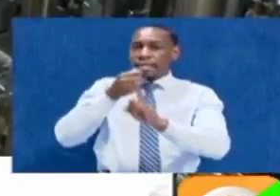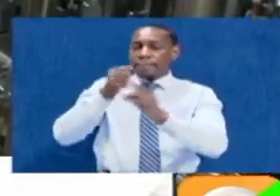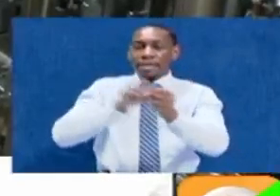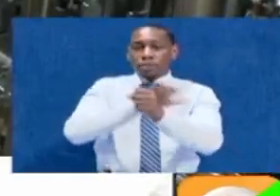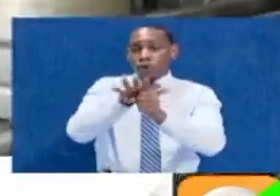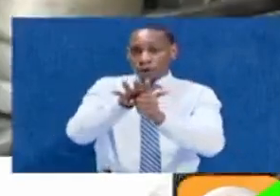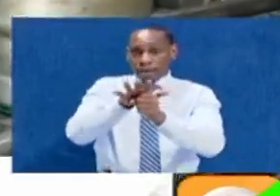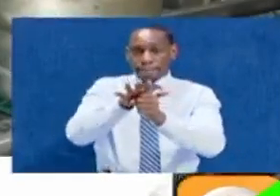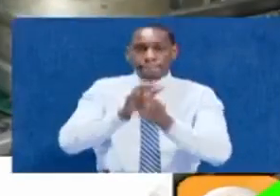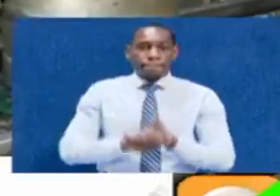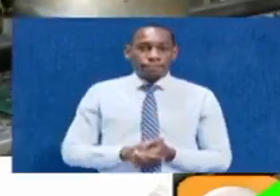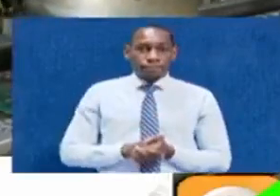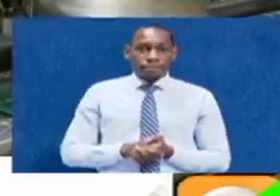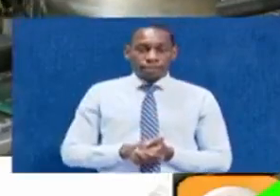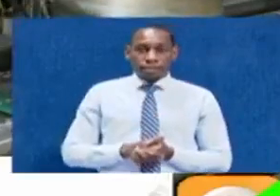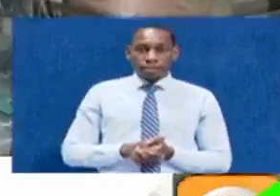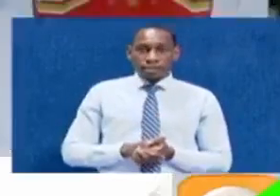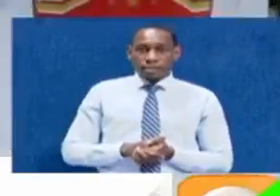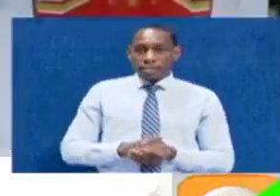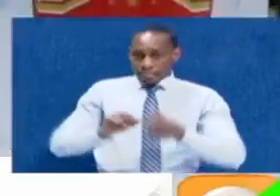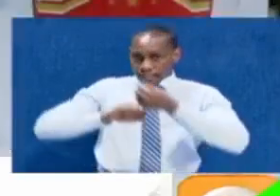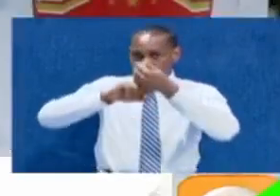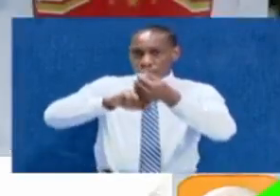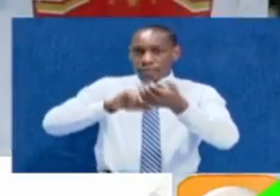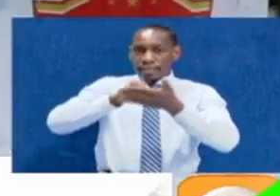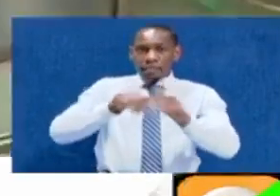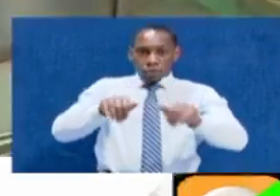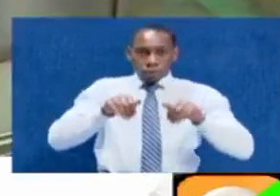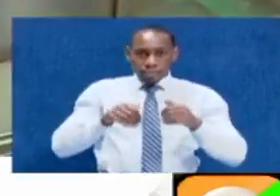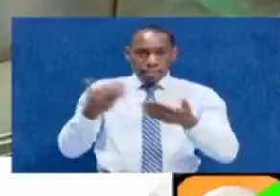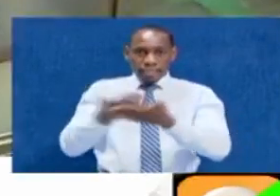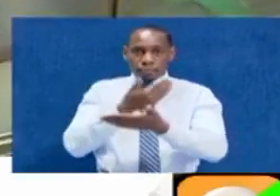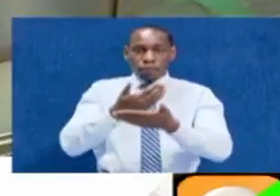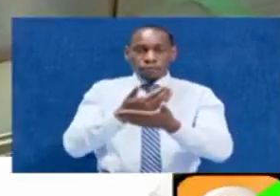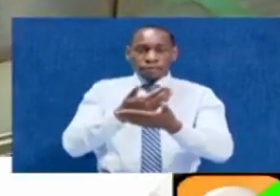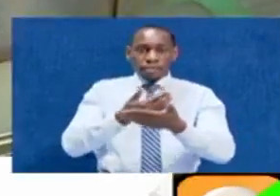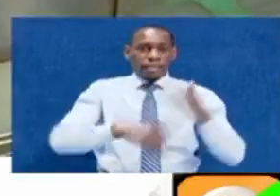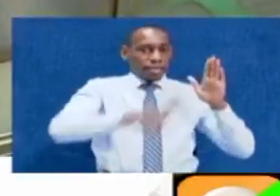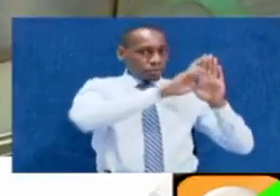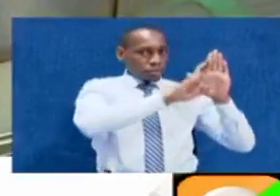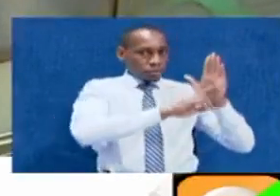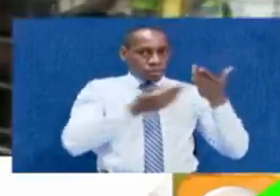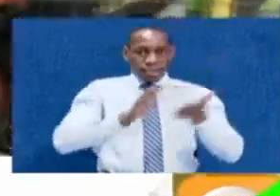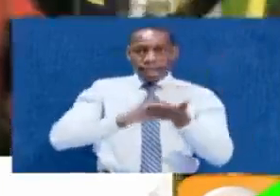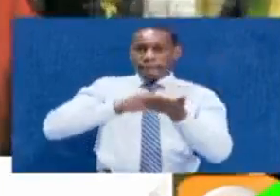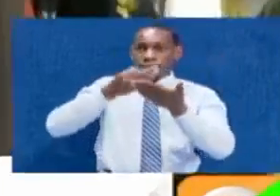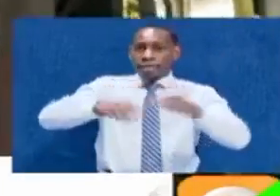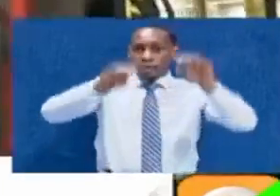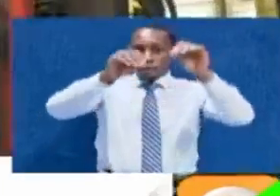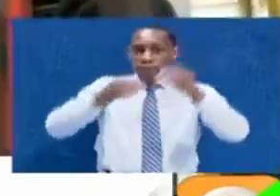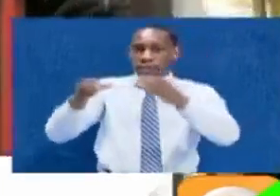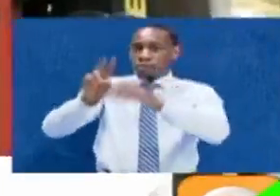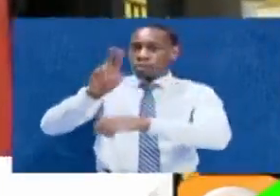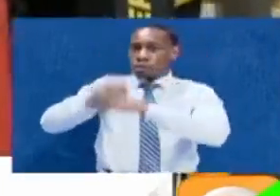by the COVID-19 pandemic. The support, which is subject to lifting of current restrictions, will fund qualifying entities